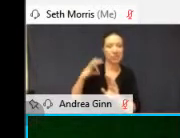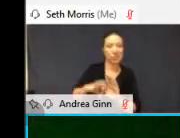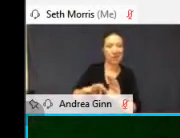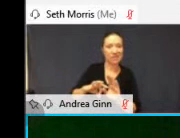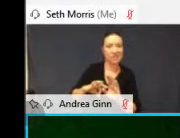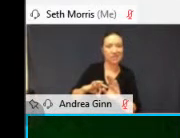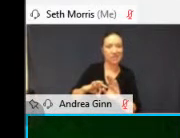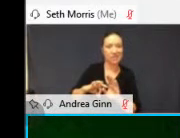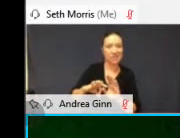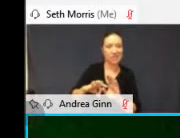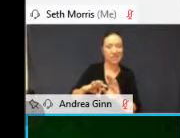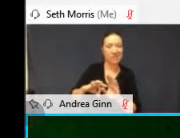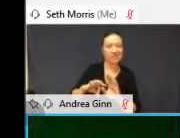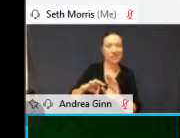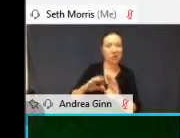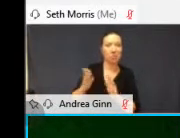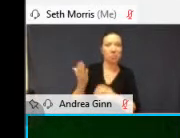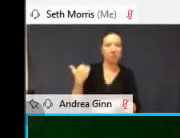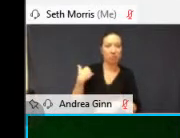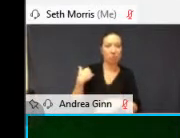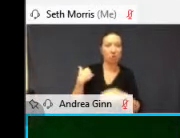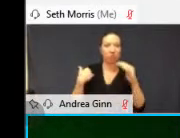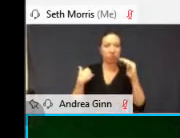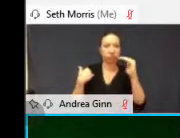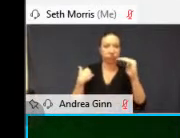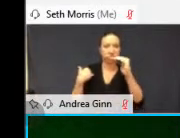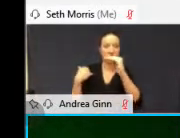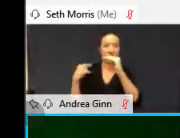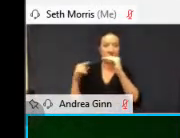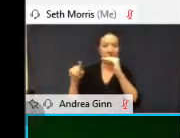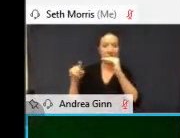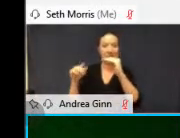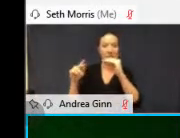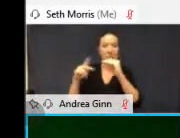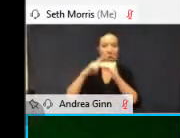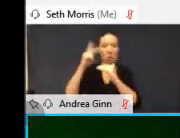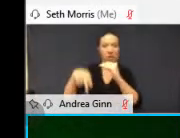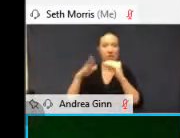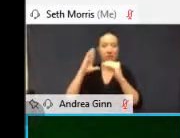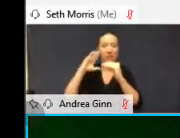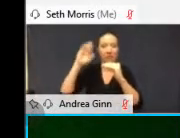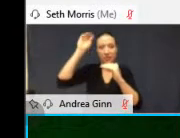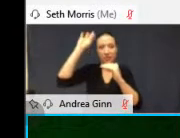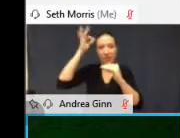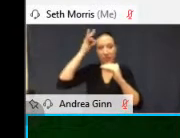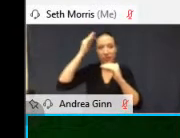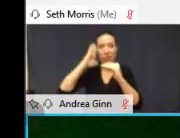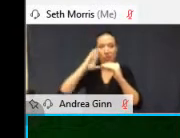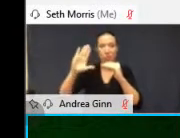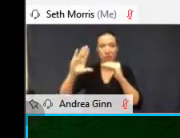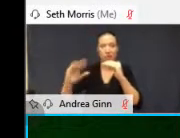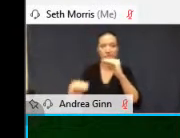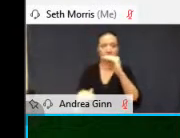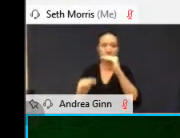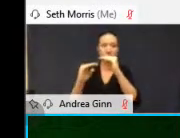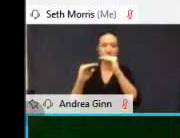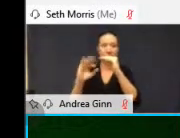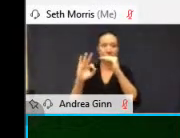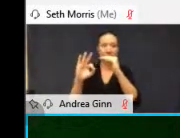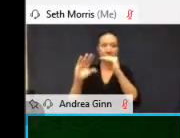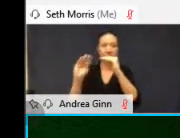the marketplace. So in order to implement this program and save money, the state would